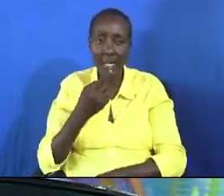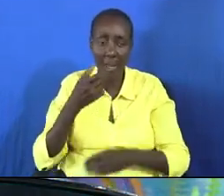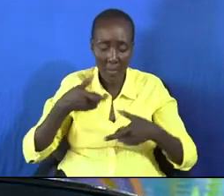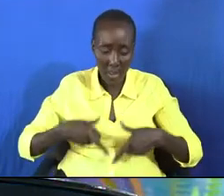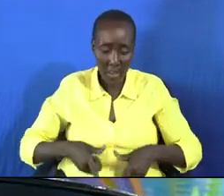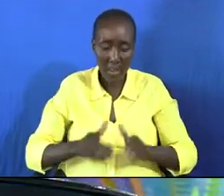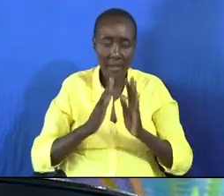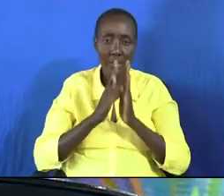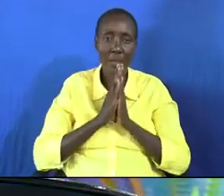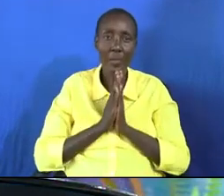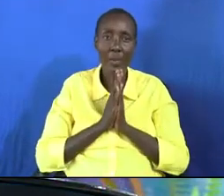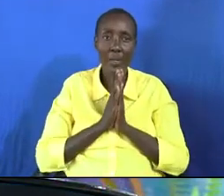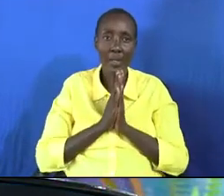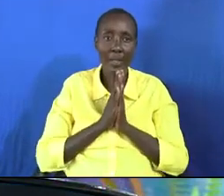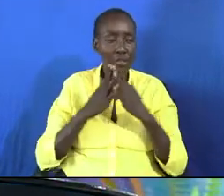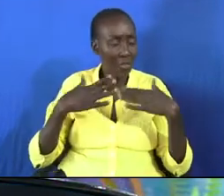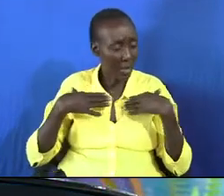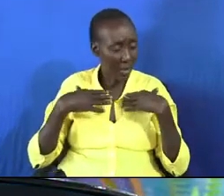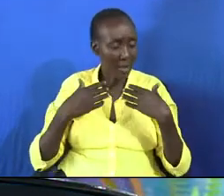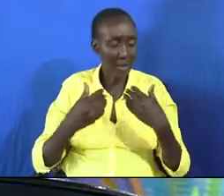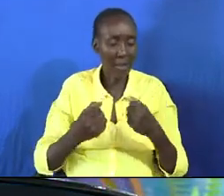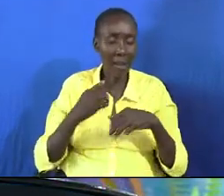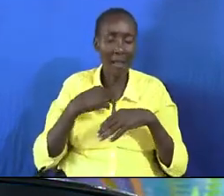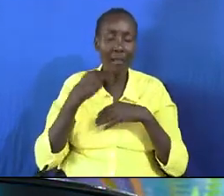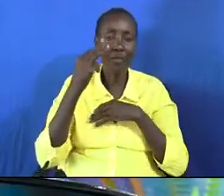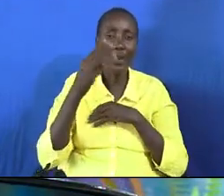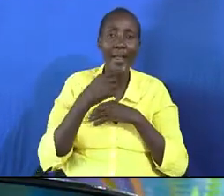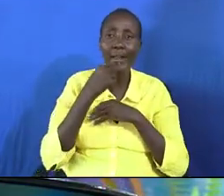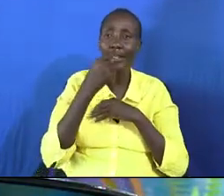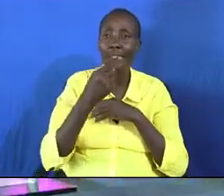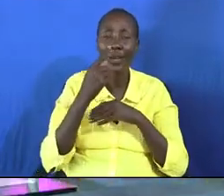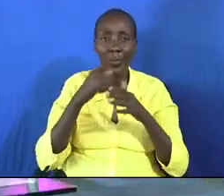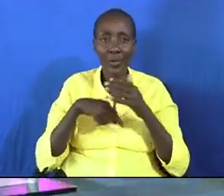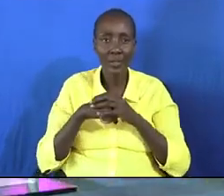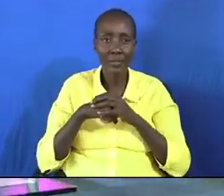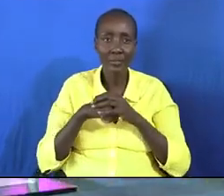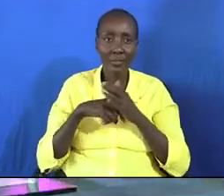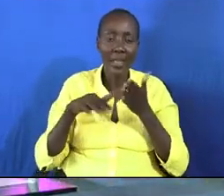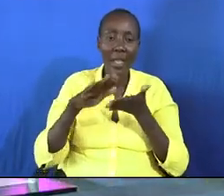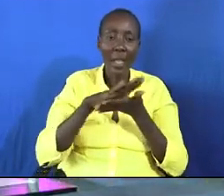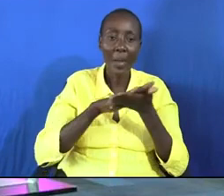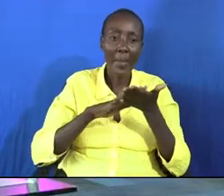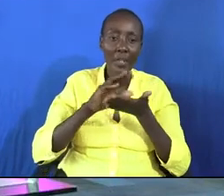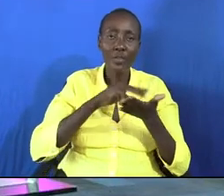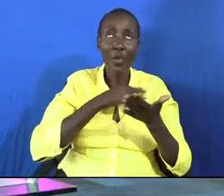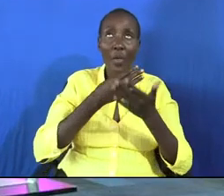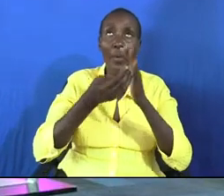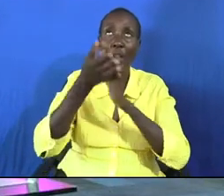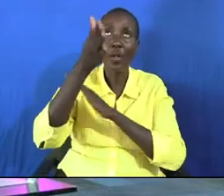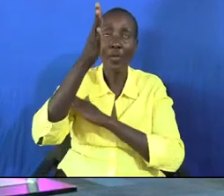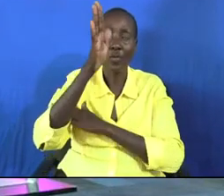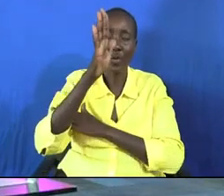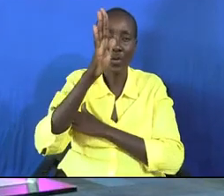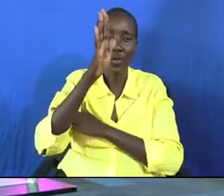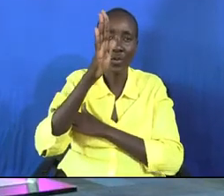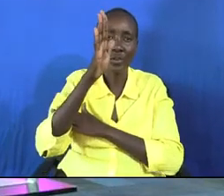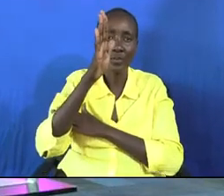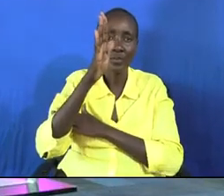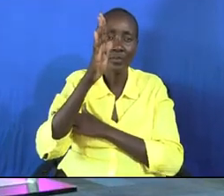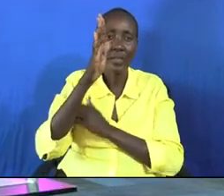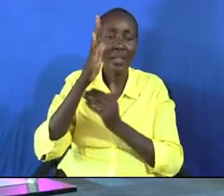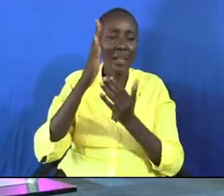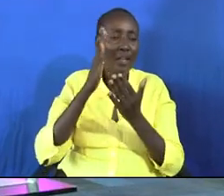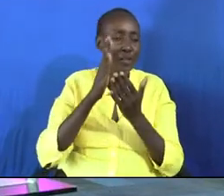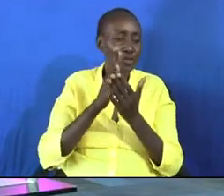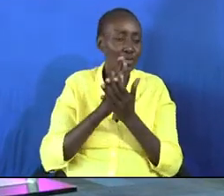let us pray, you're going to be healed. And he would say, according to God's will. And it was a